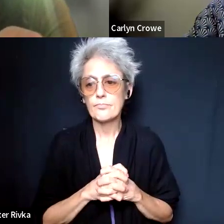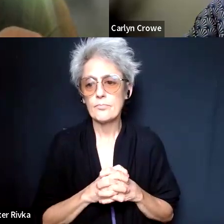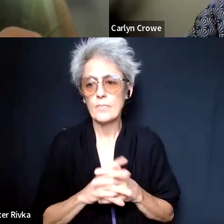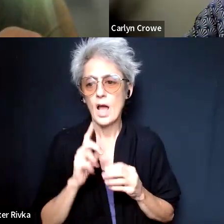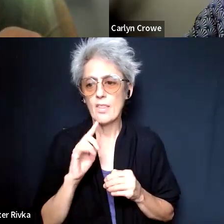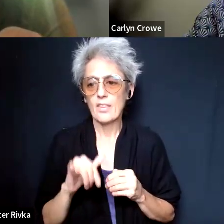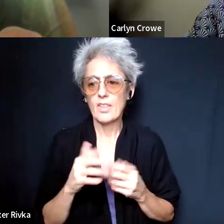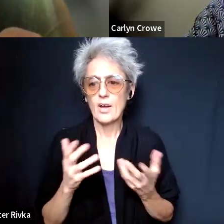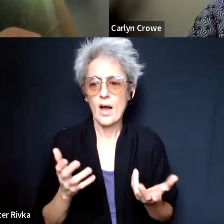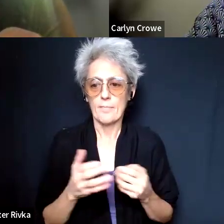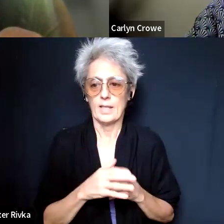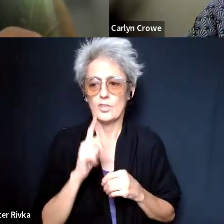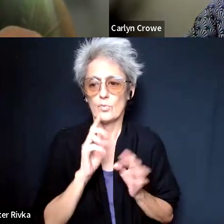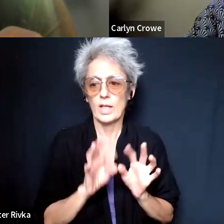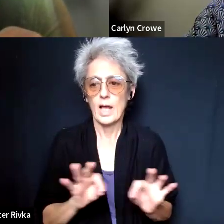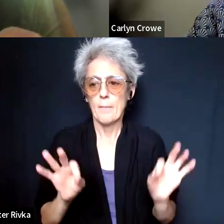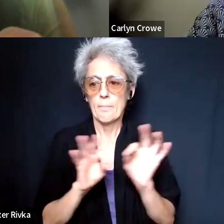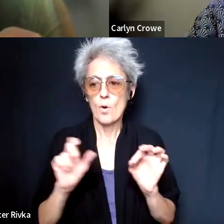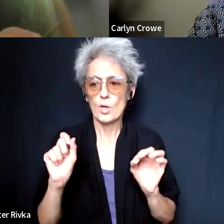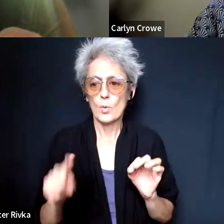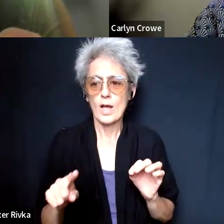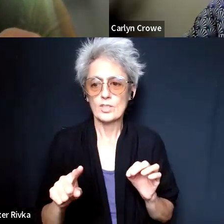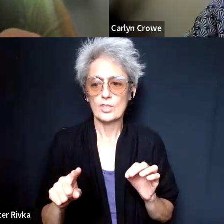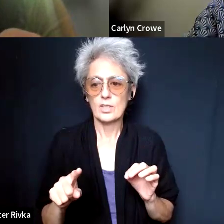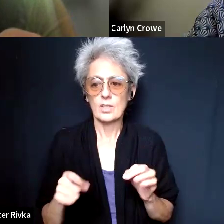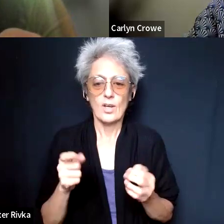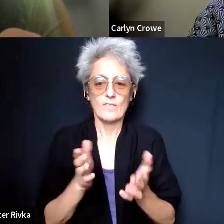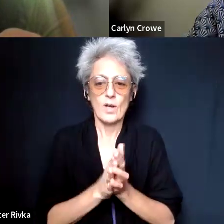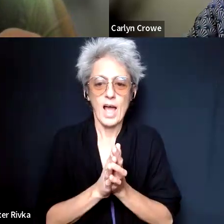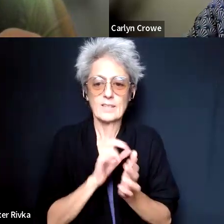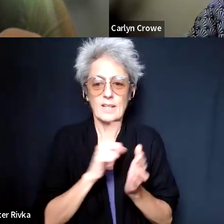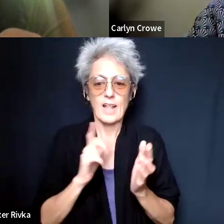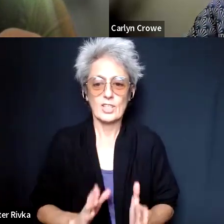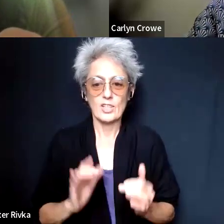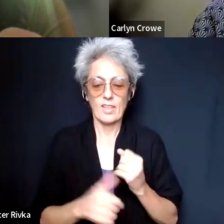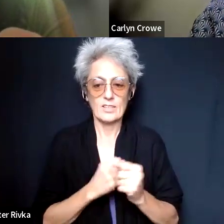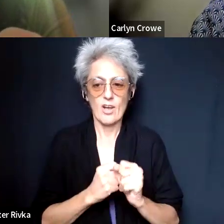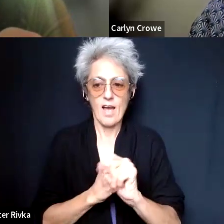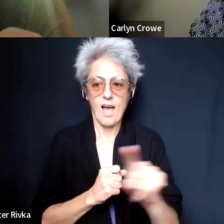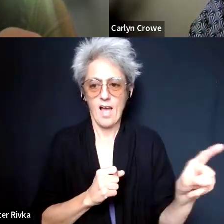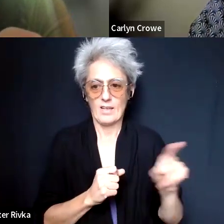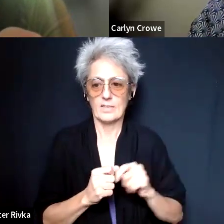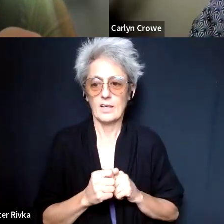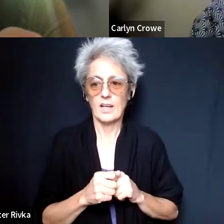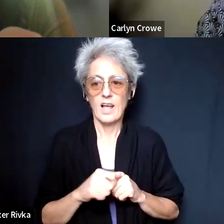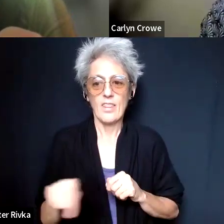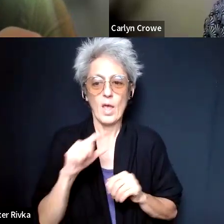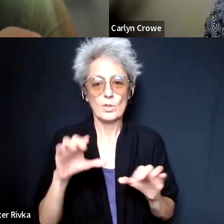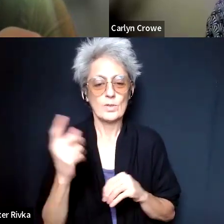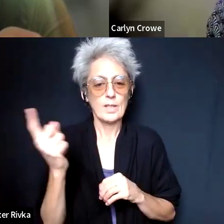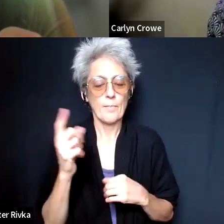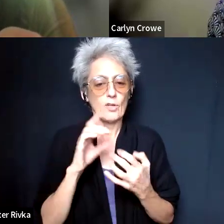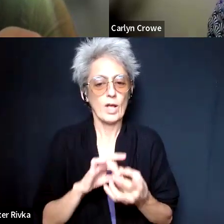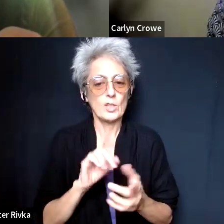that's a really important question to ask your legislators this year, because they're going to be doing something related to the attendance laws